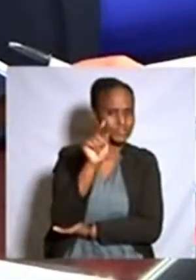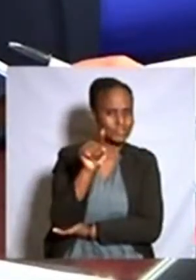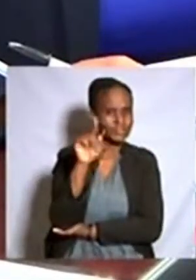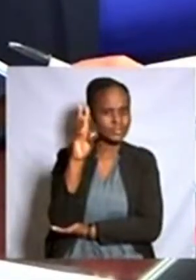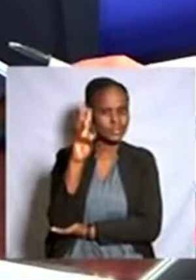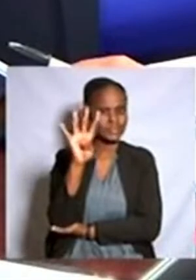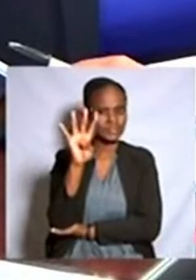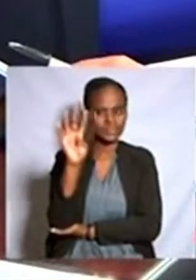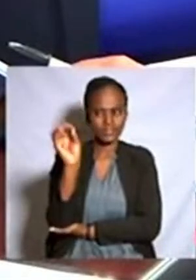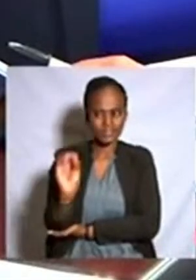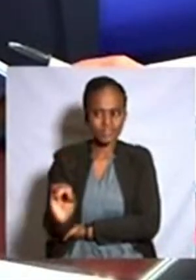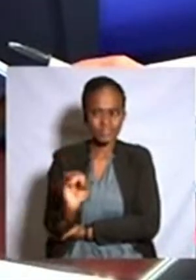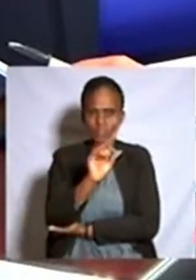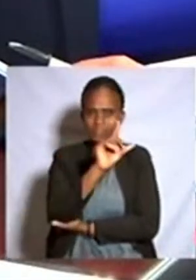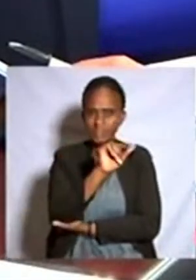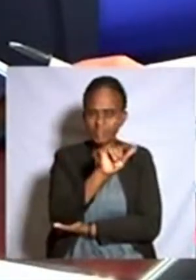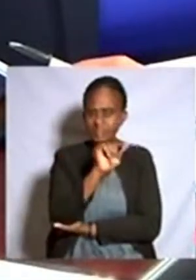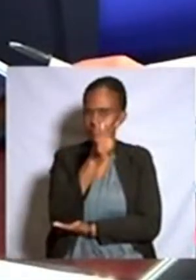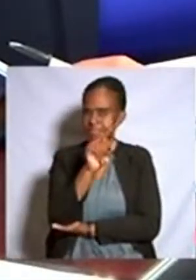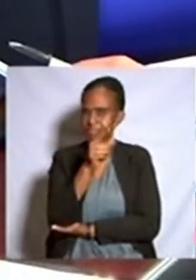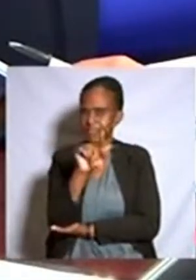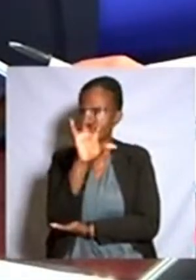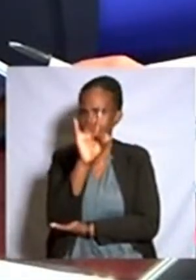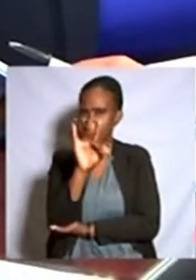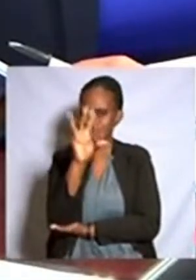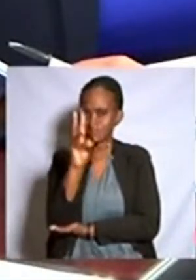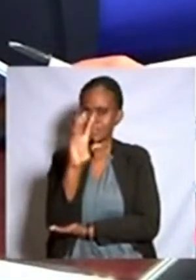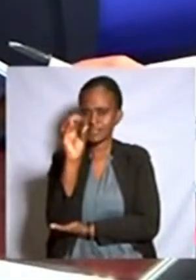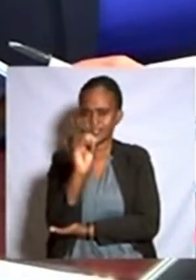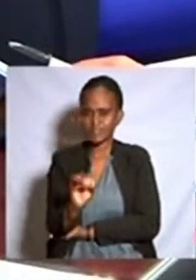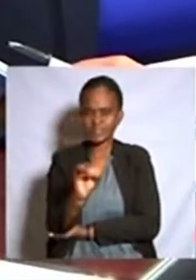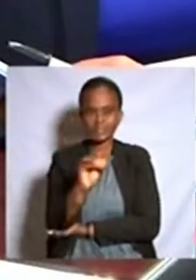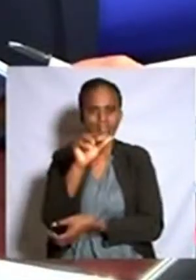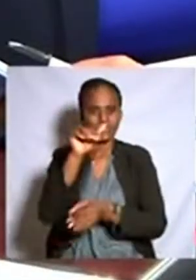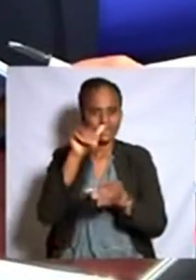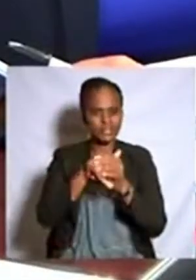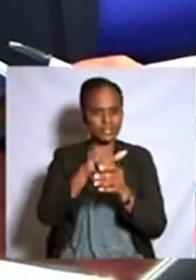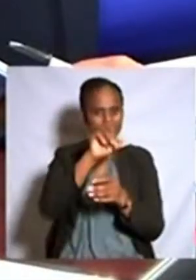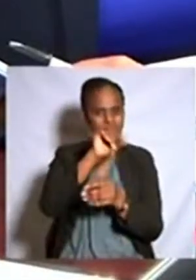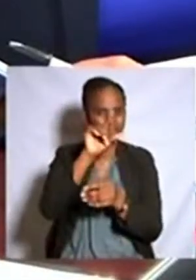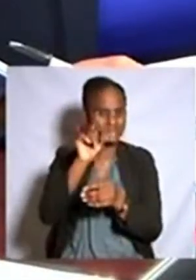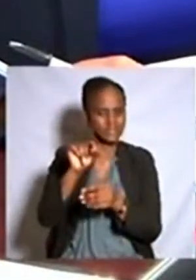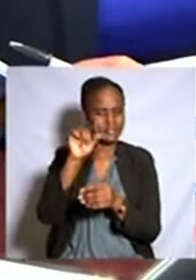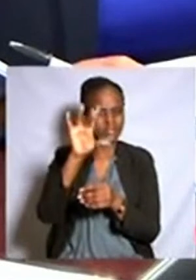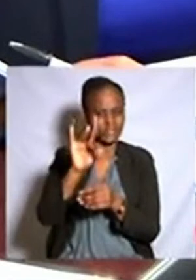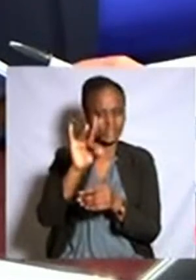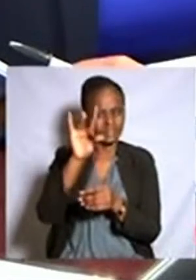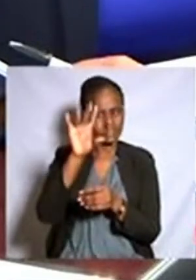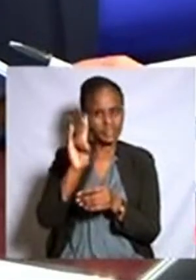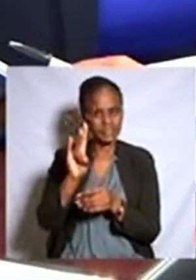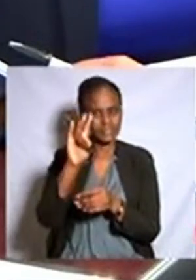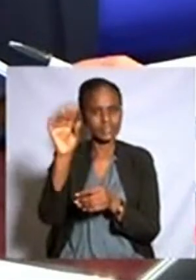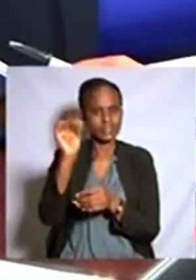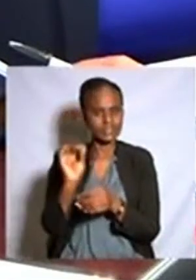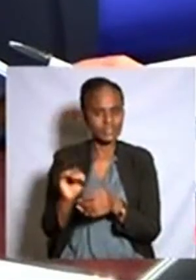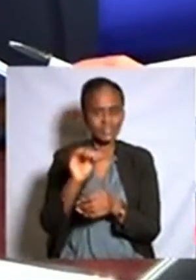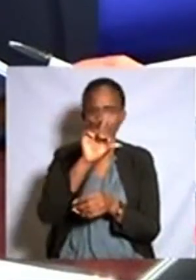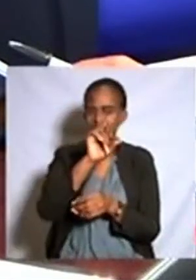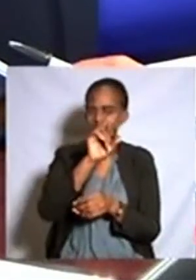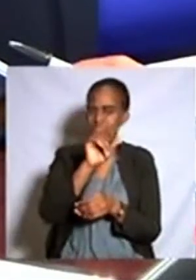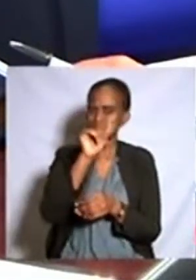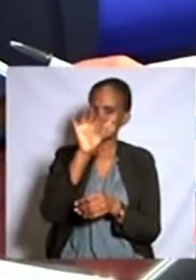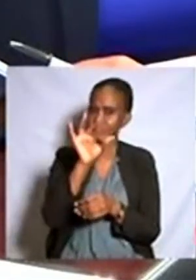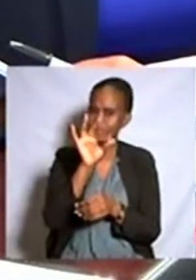64%, in 2021 was 86%, in 2020 it was 87%, and in 2019 it